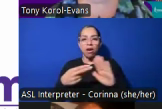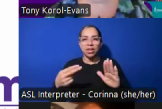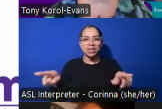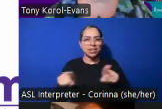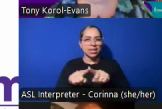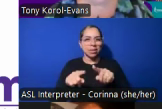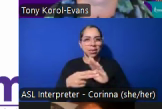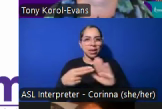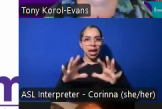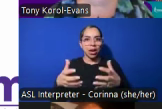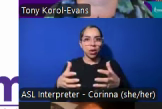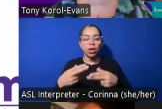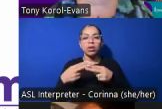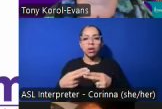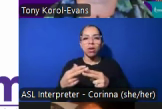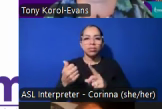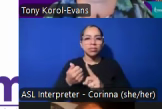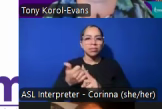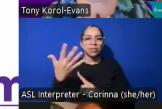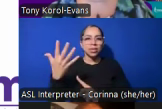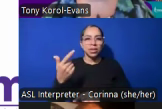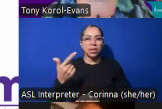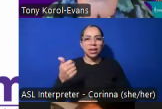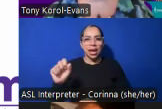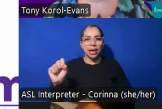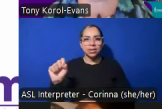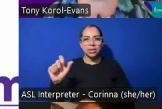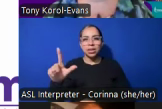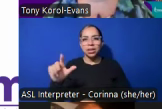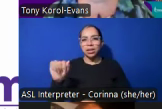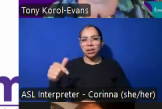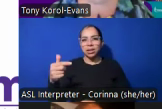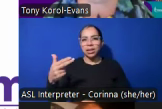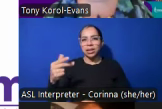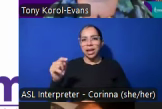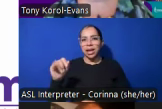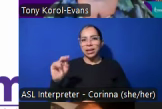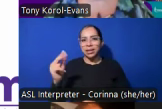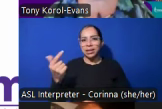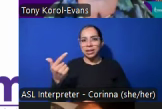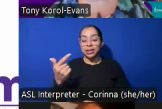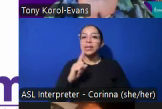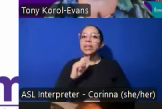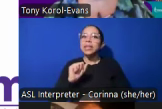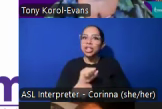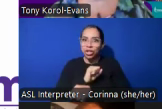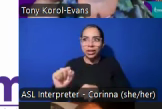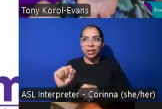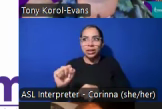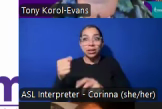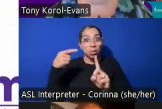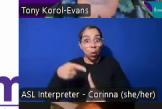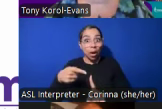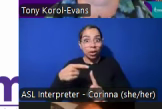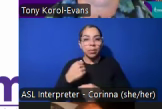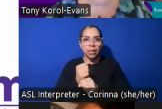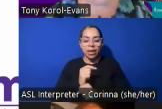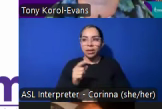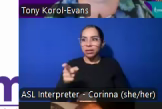is something called gaslighting, right? And it's literally designed to make the person feel like they are